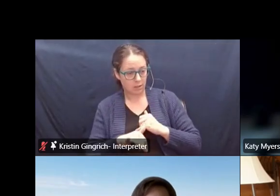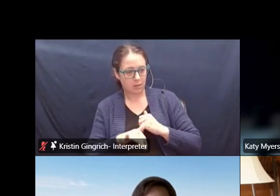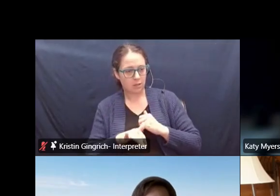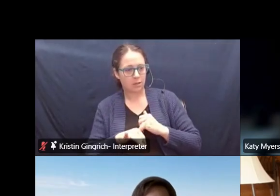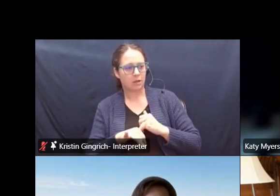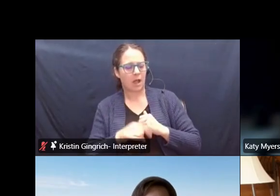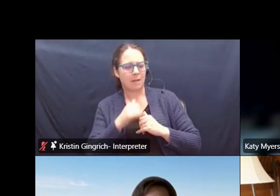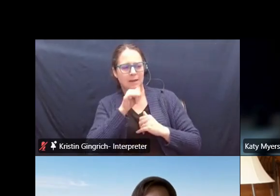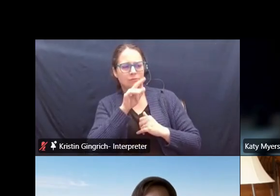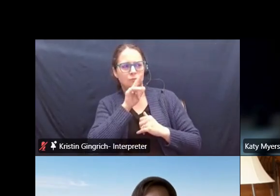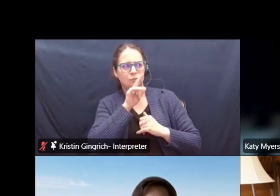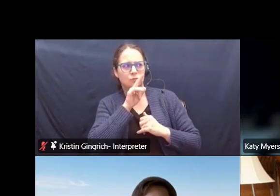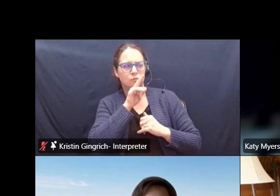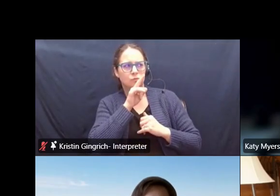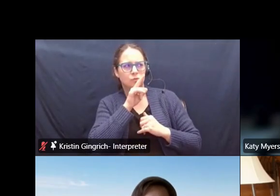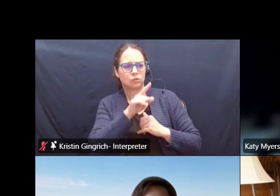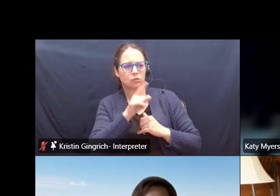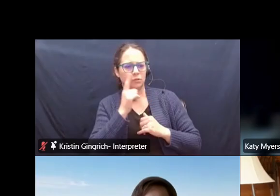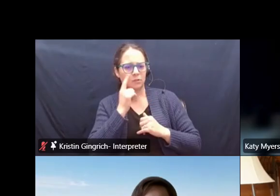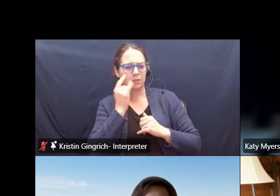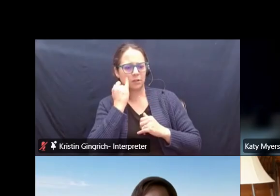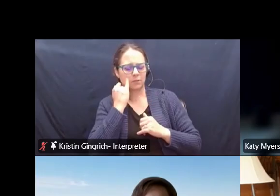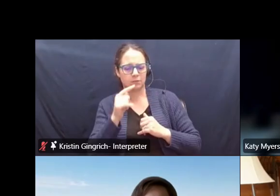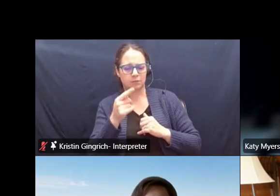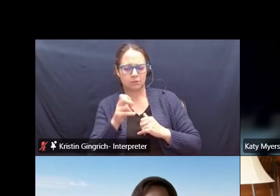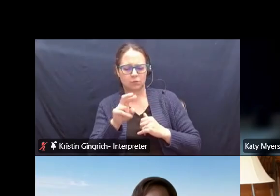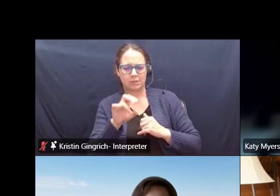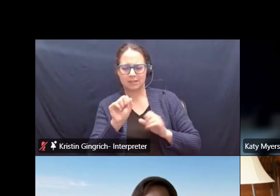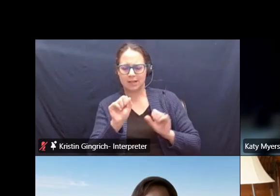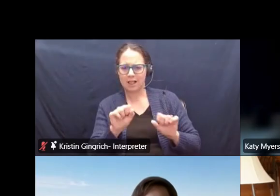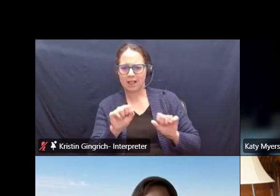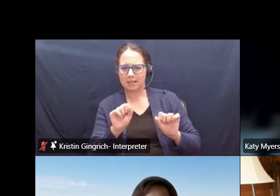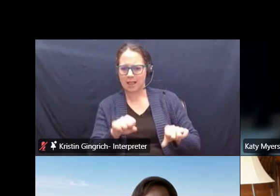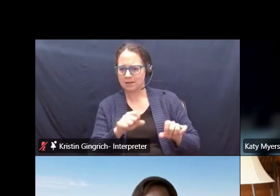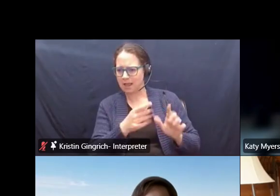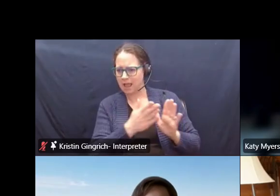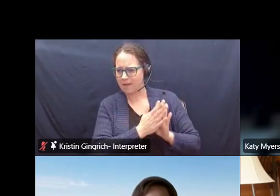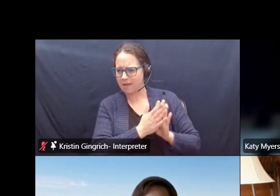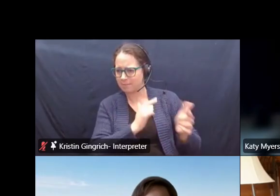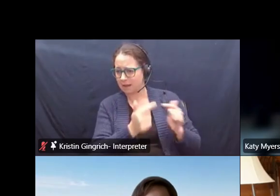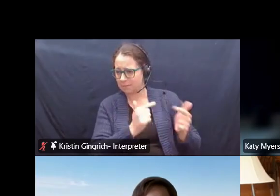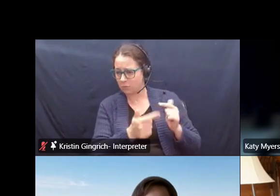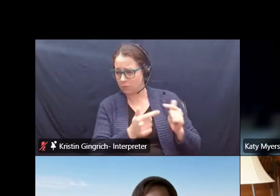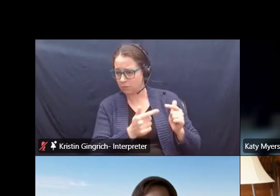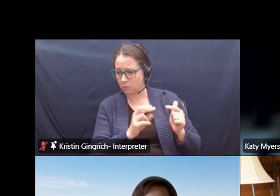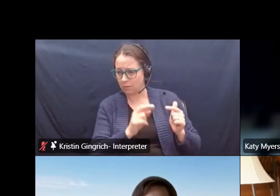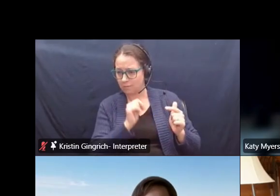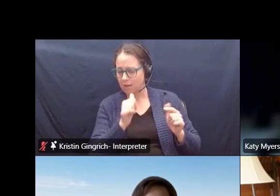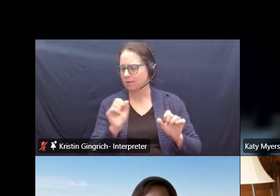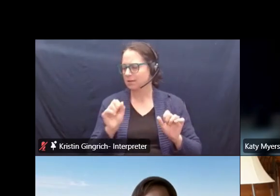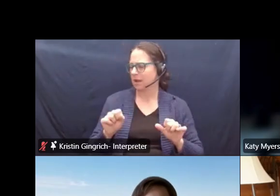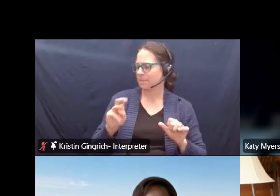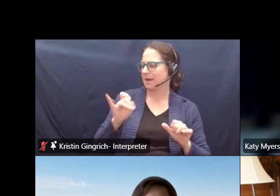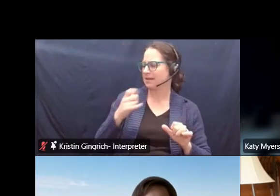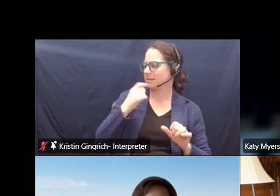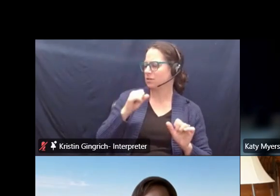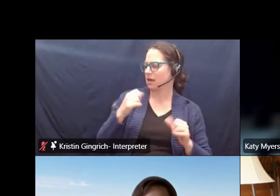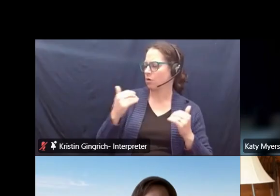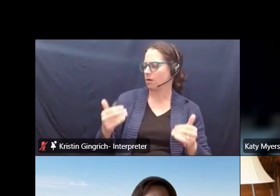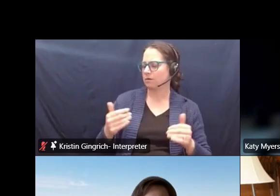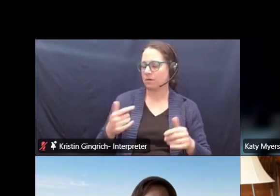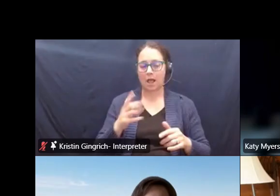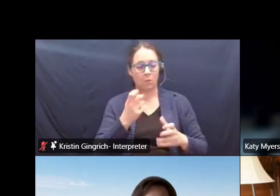I'm not sure if Teresa is allowed to, like, if we can have a back and forth, but Yeah, go I ahead. wanted to say that I Teresa, am you may speak,